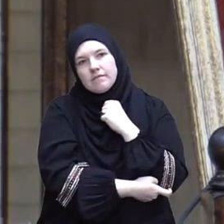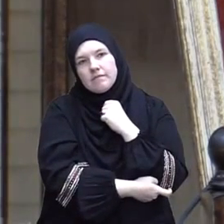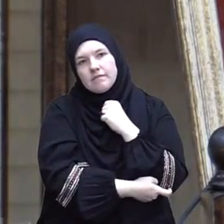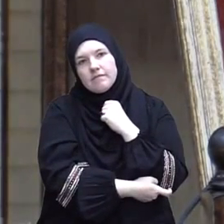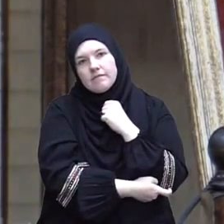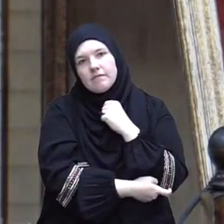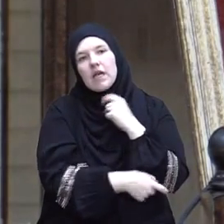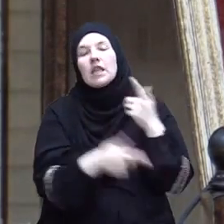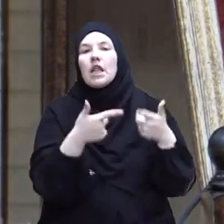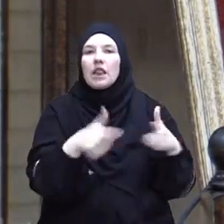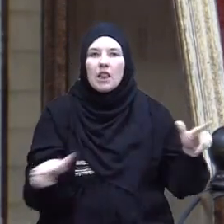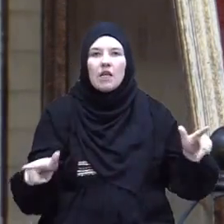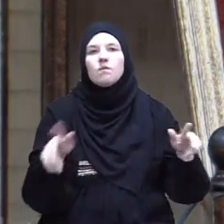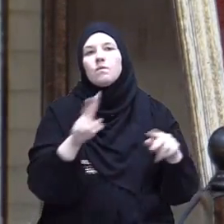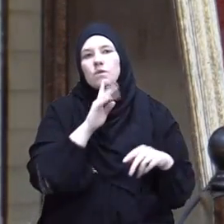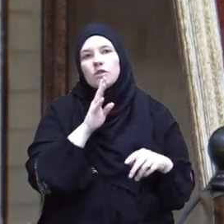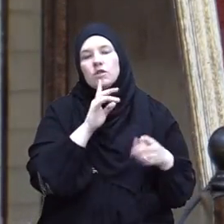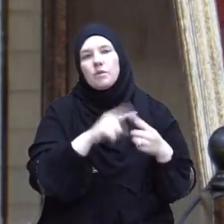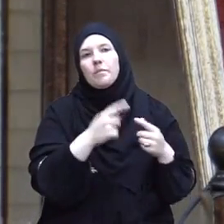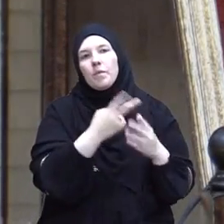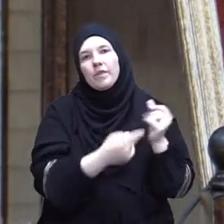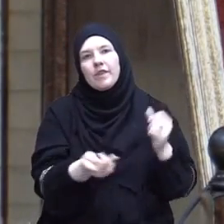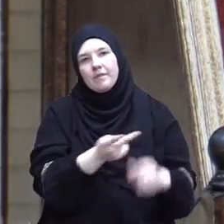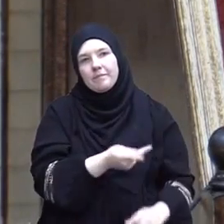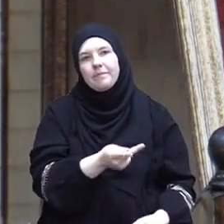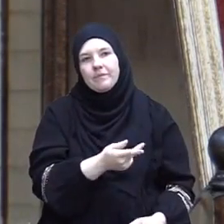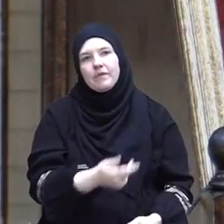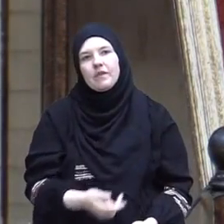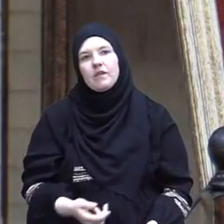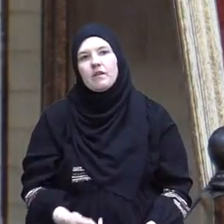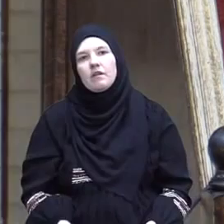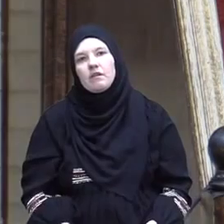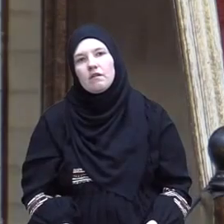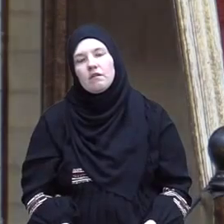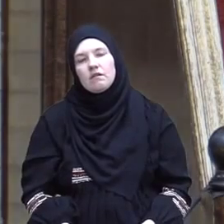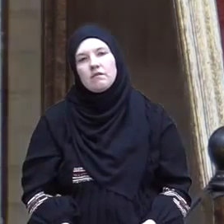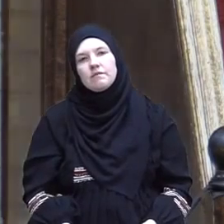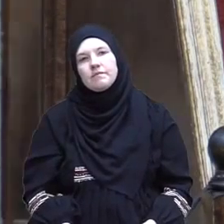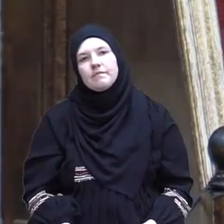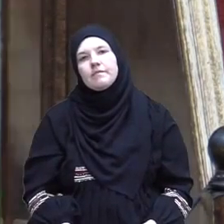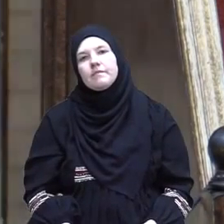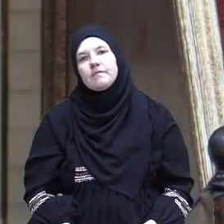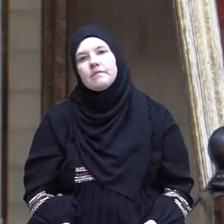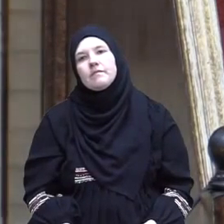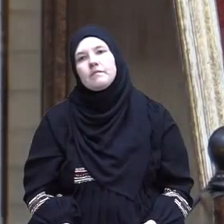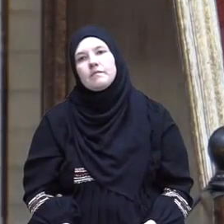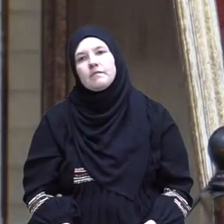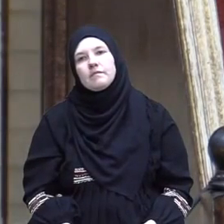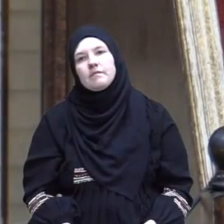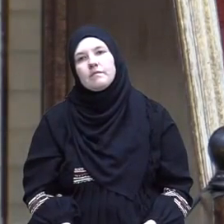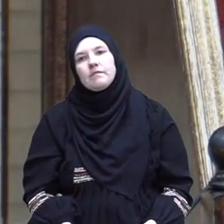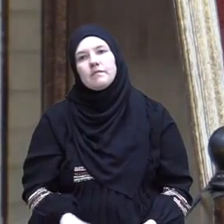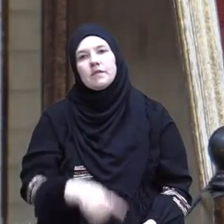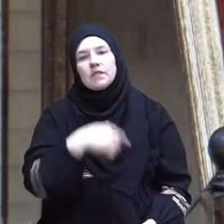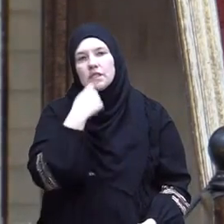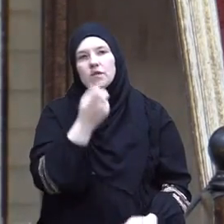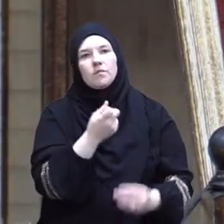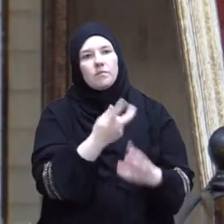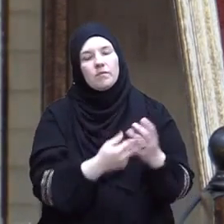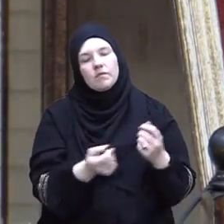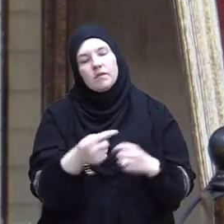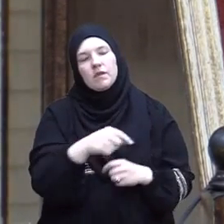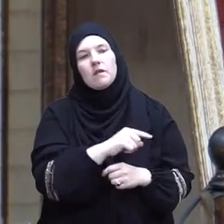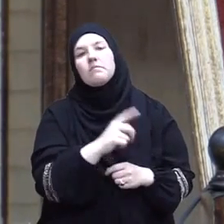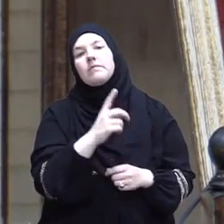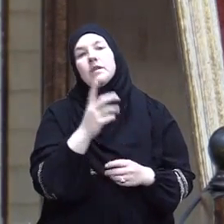talking specifically to Adam in one part of the Quran. In another side of the story, he was talking to both of them. So